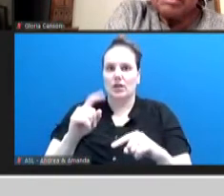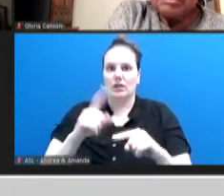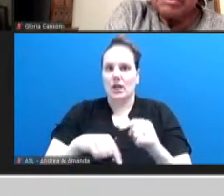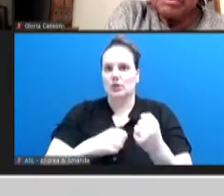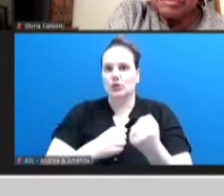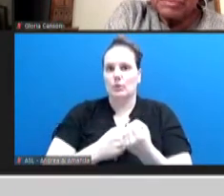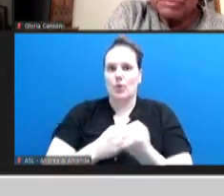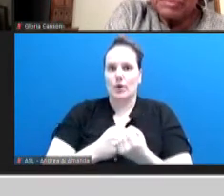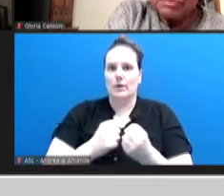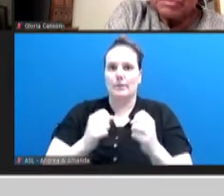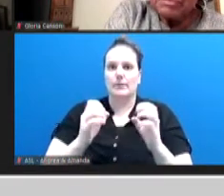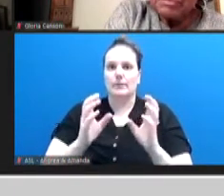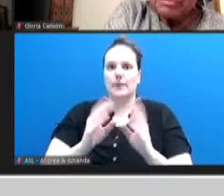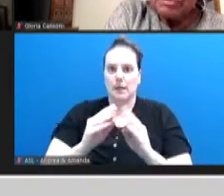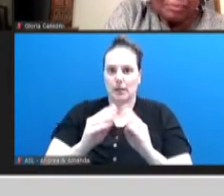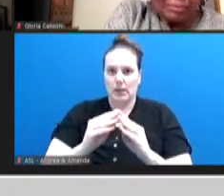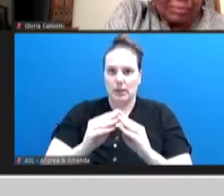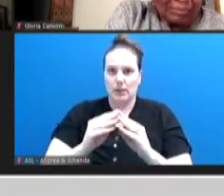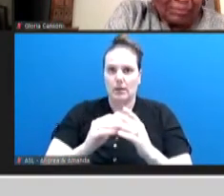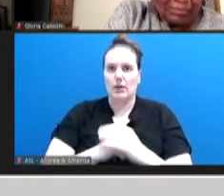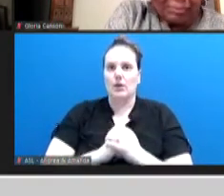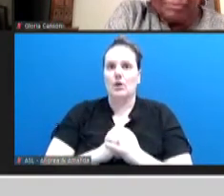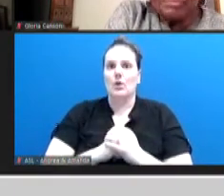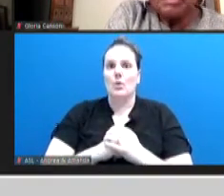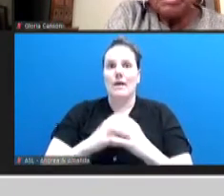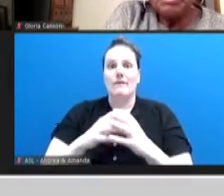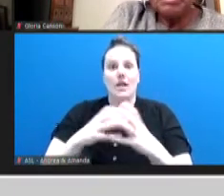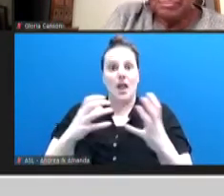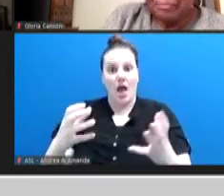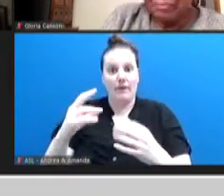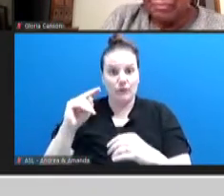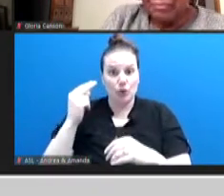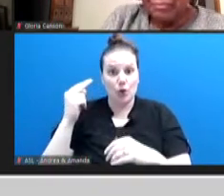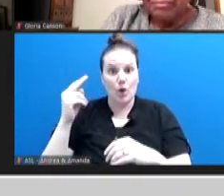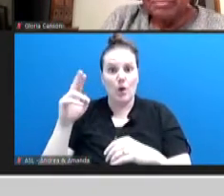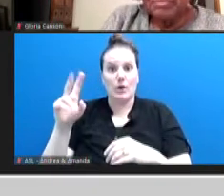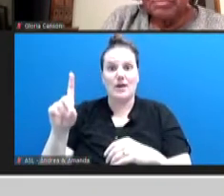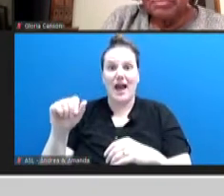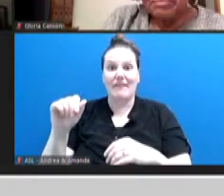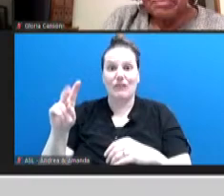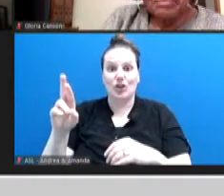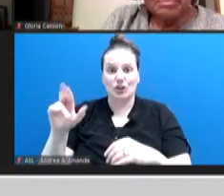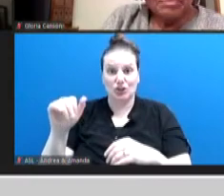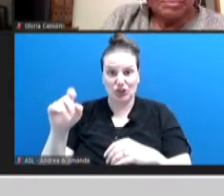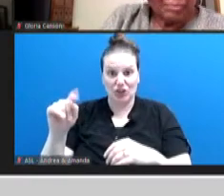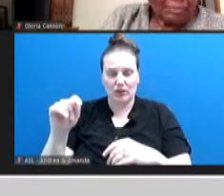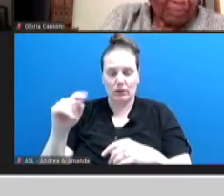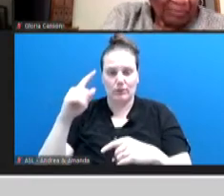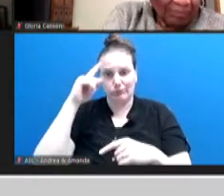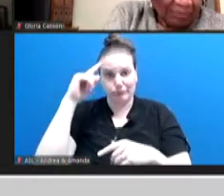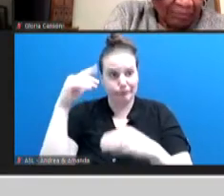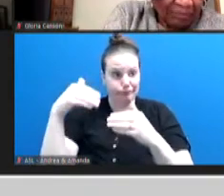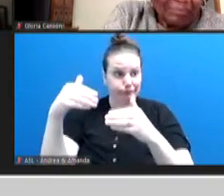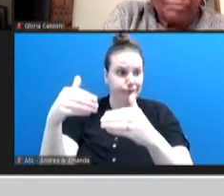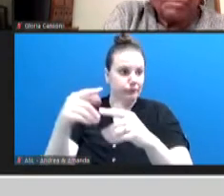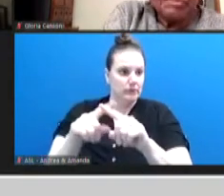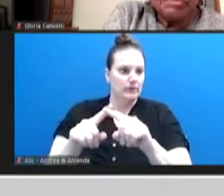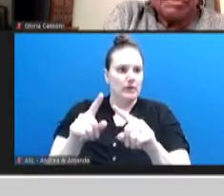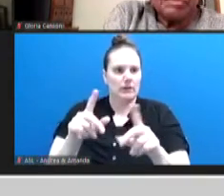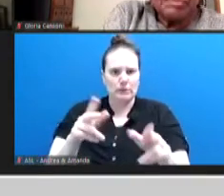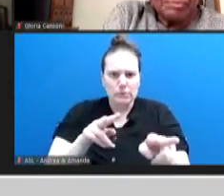the meeting. And we have a lot of neurodivergence in the world. We all process differently, and listening to two